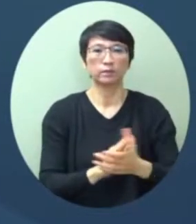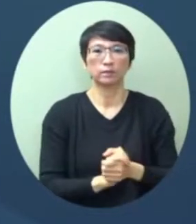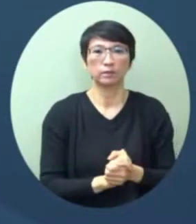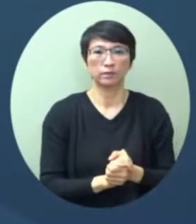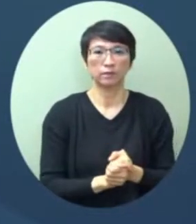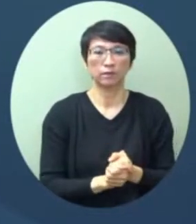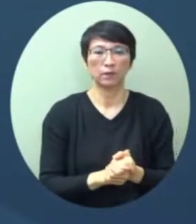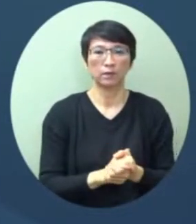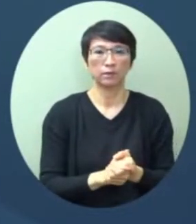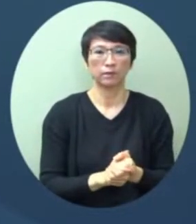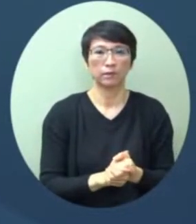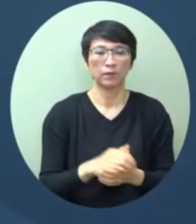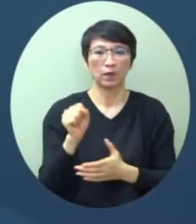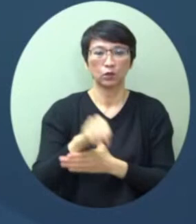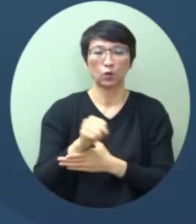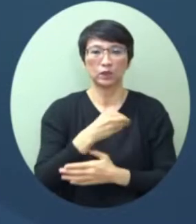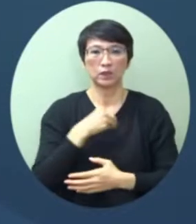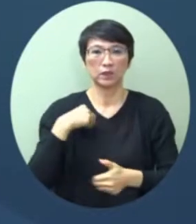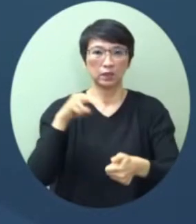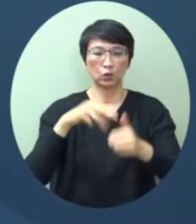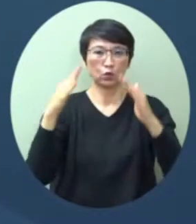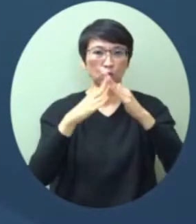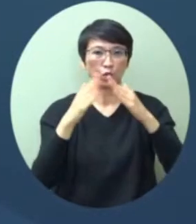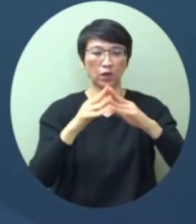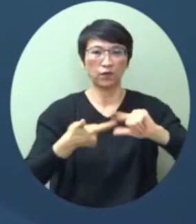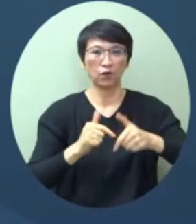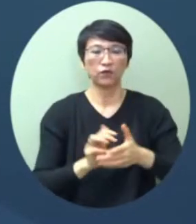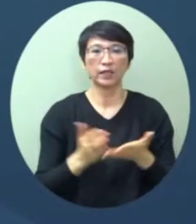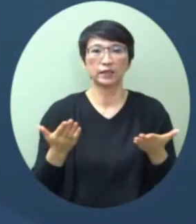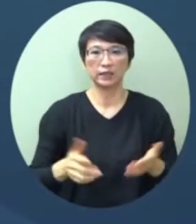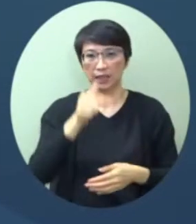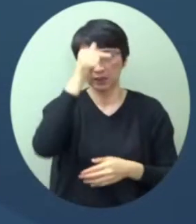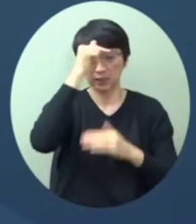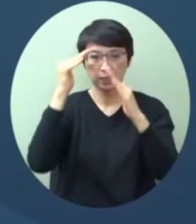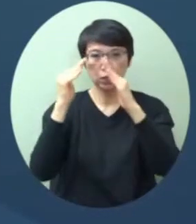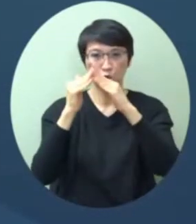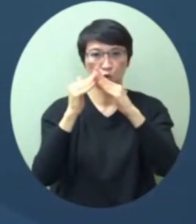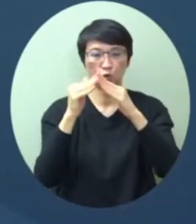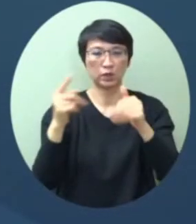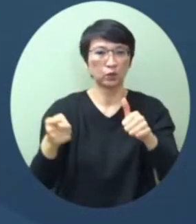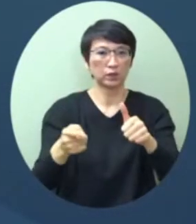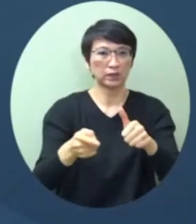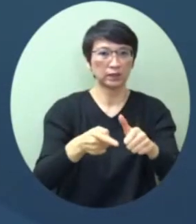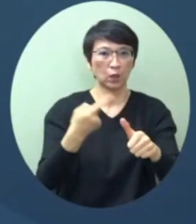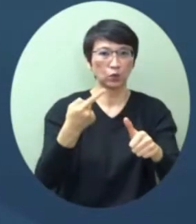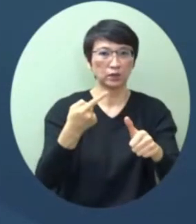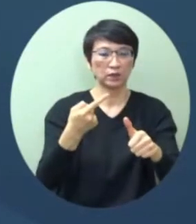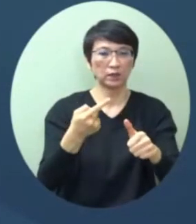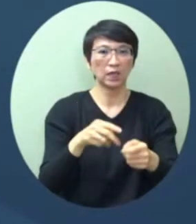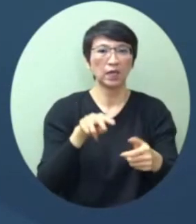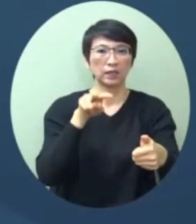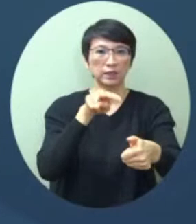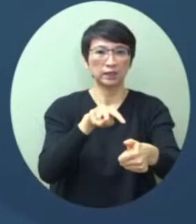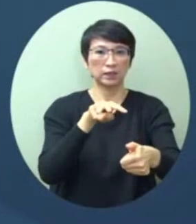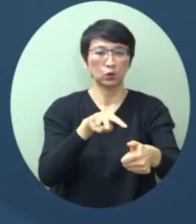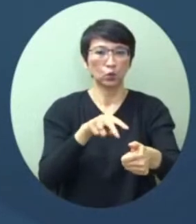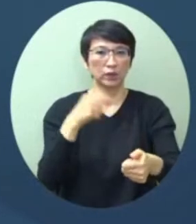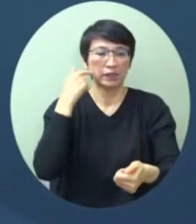for treatment, I agree with the hospital authorities' practice. Hospital